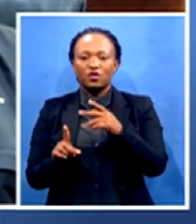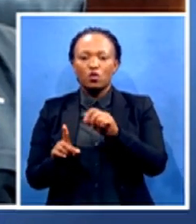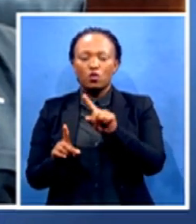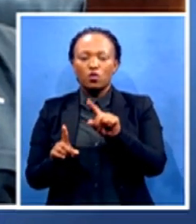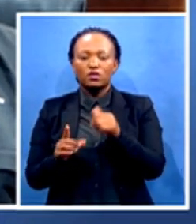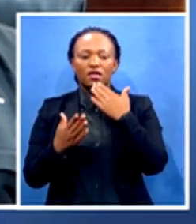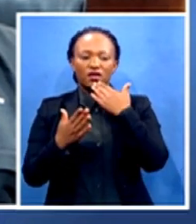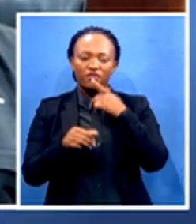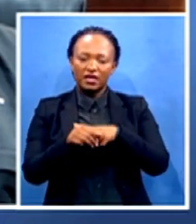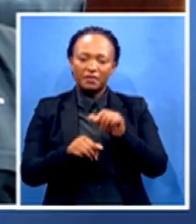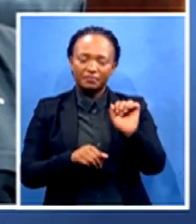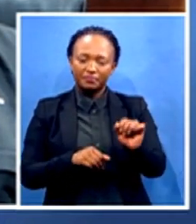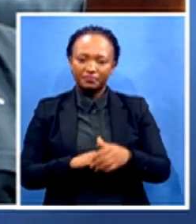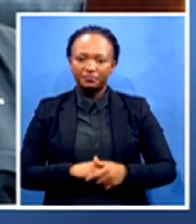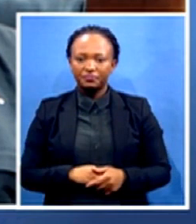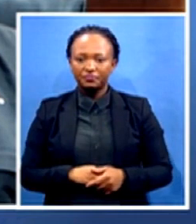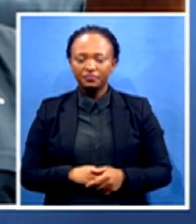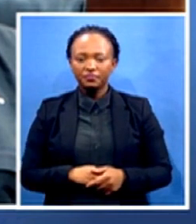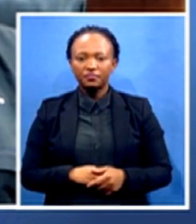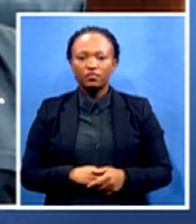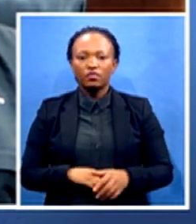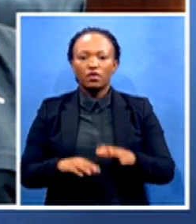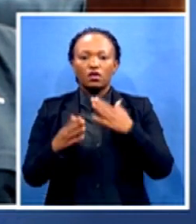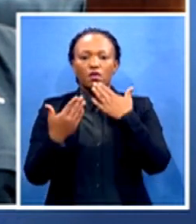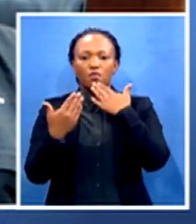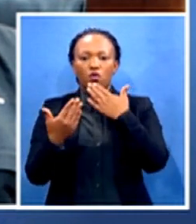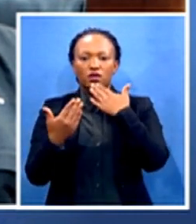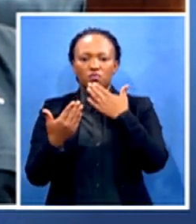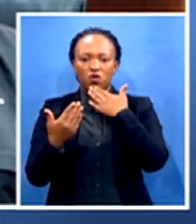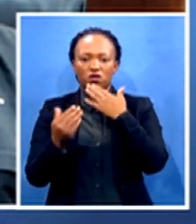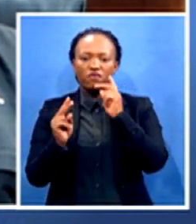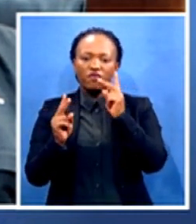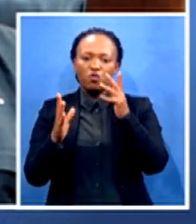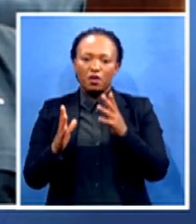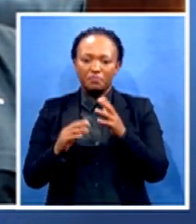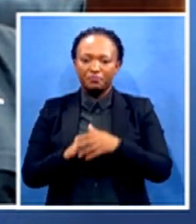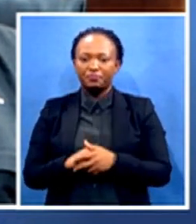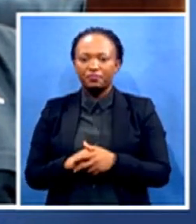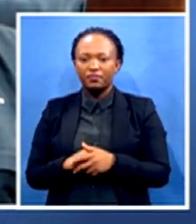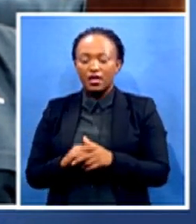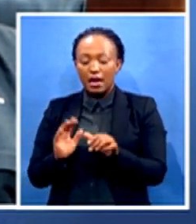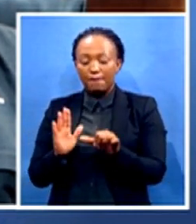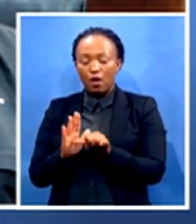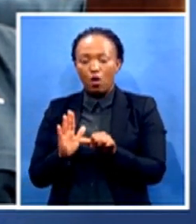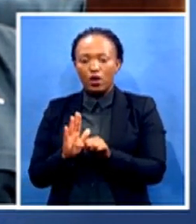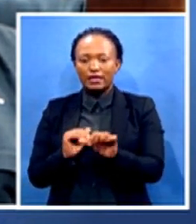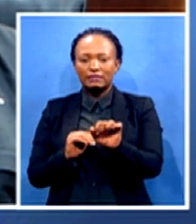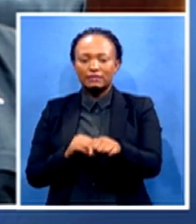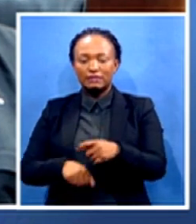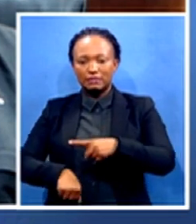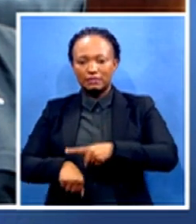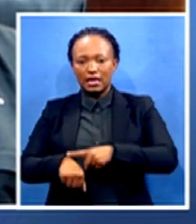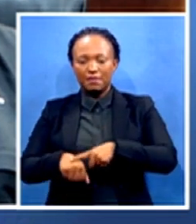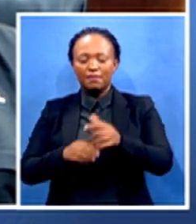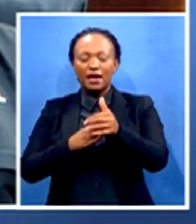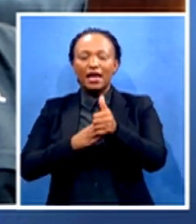Morning and morning to the viewers. It's a very important time for leadership in the country, and